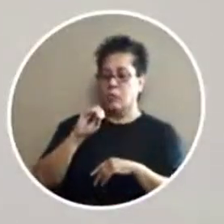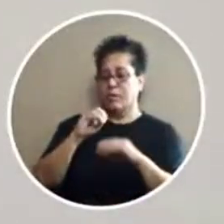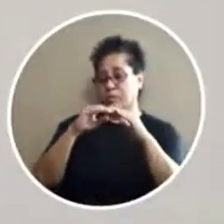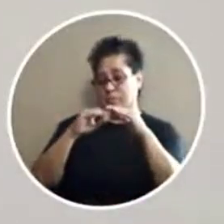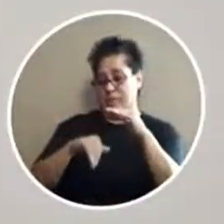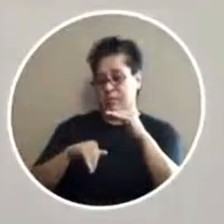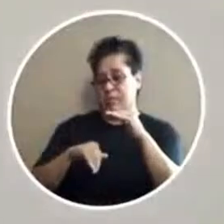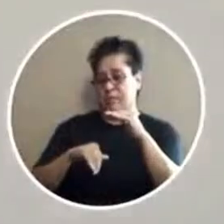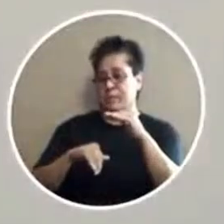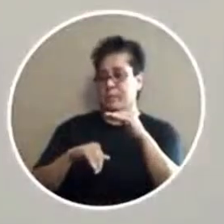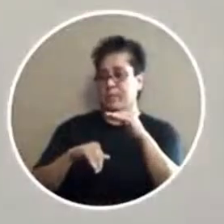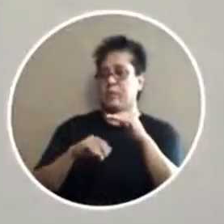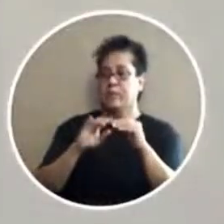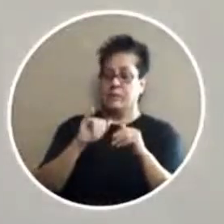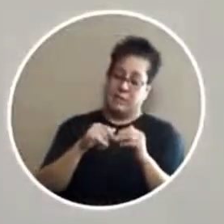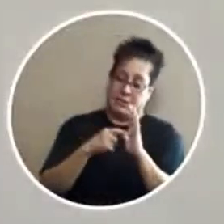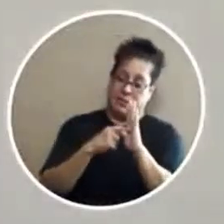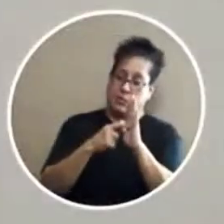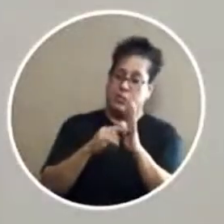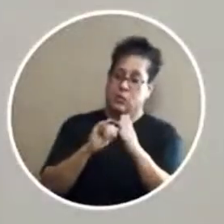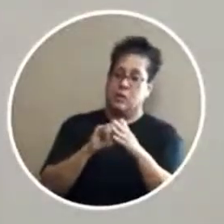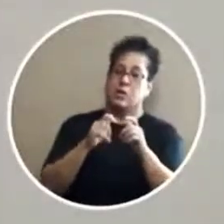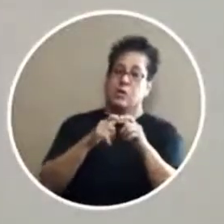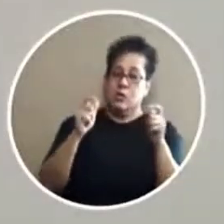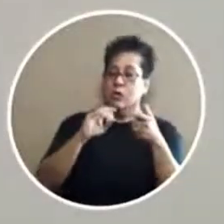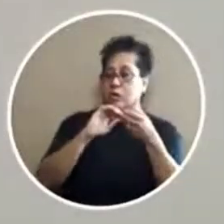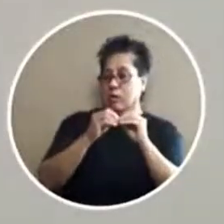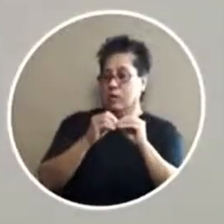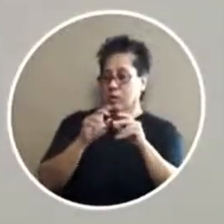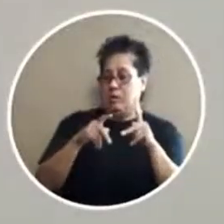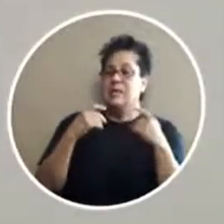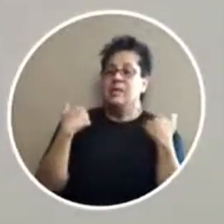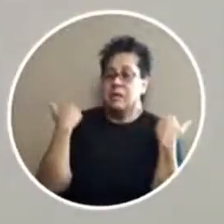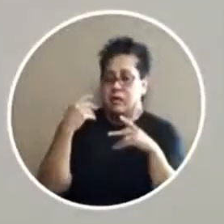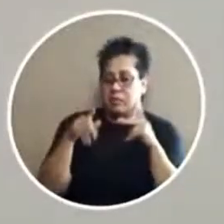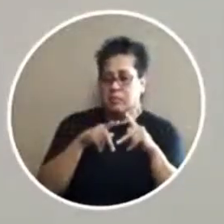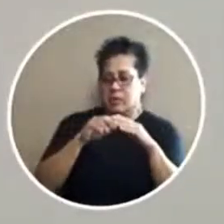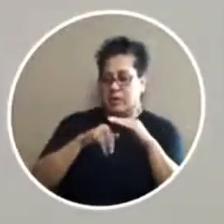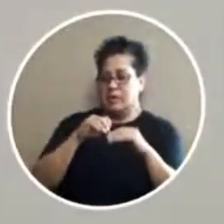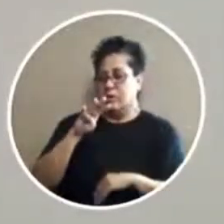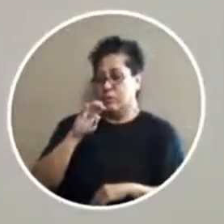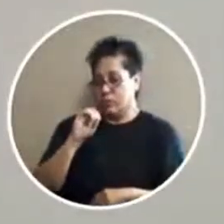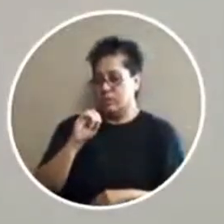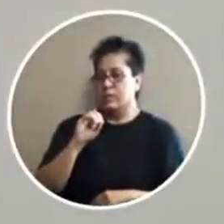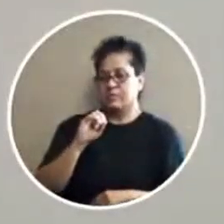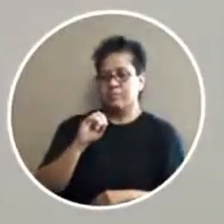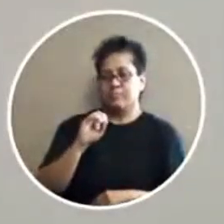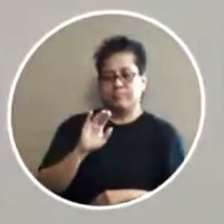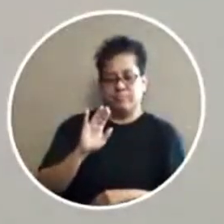Es para demostrar que un gran número de personas jóvenes, muy saludables, están